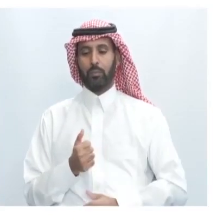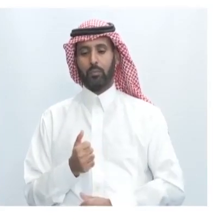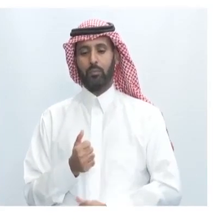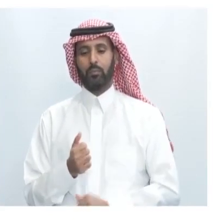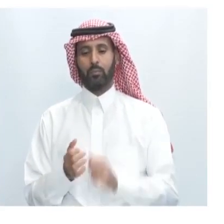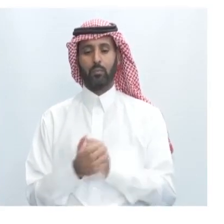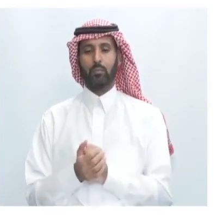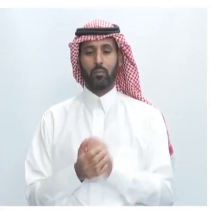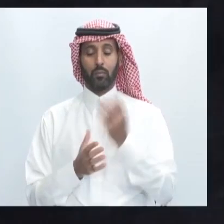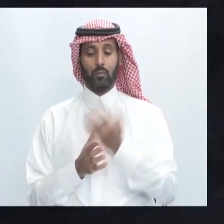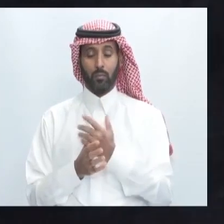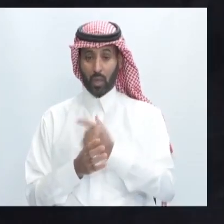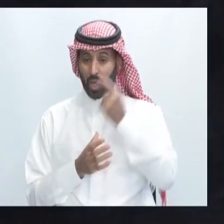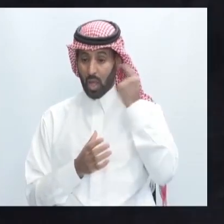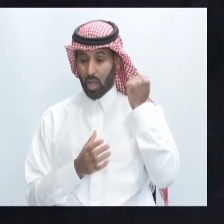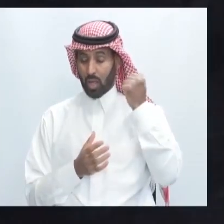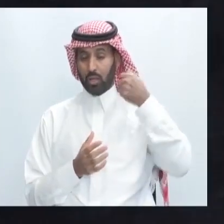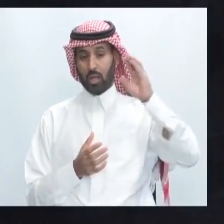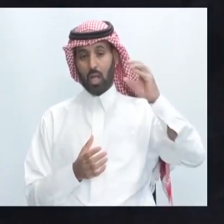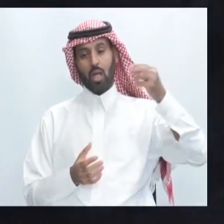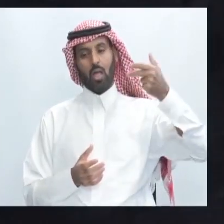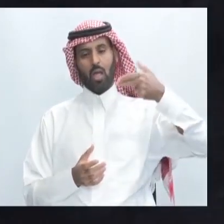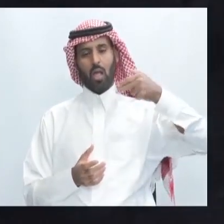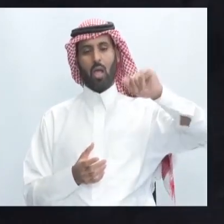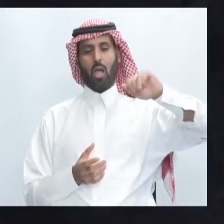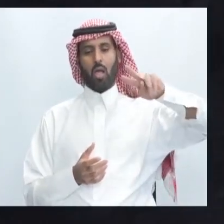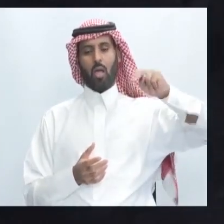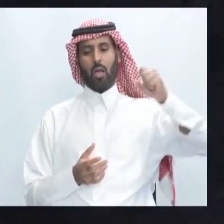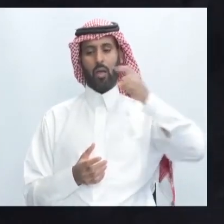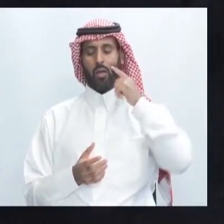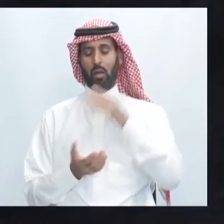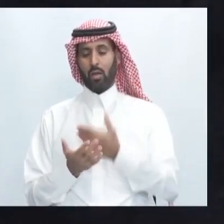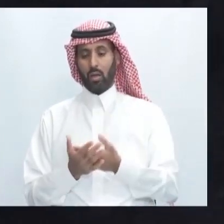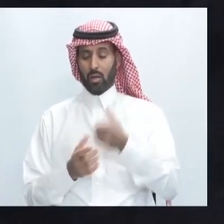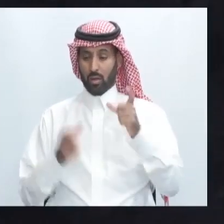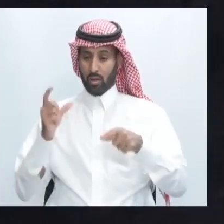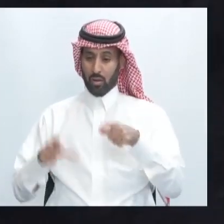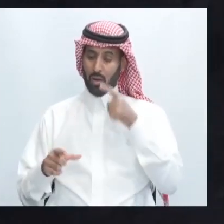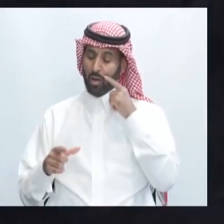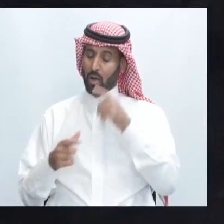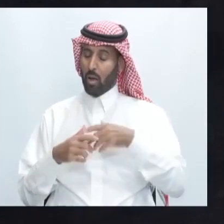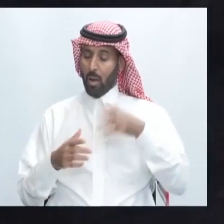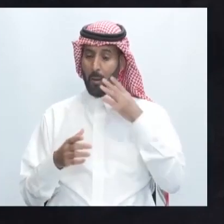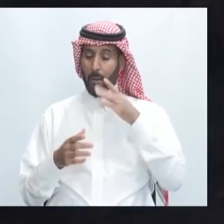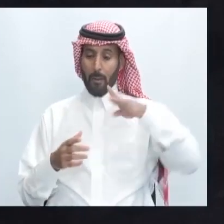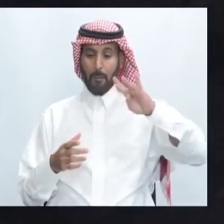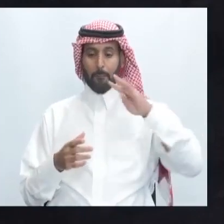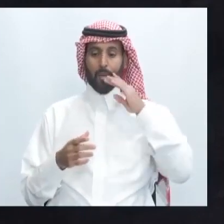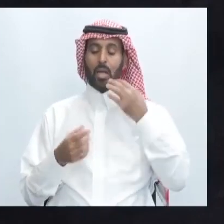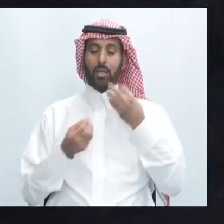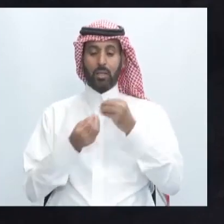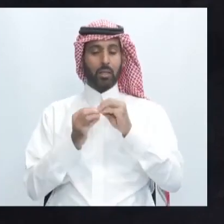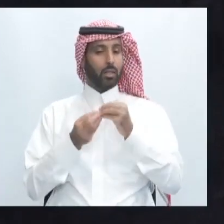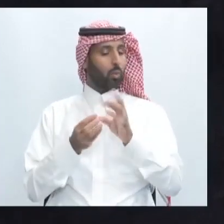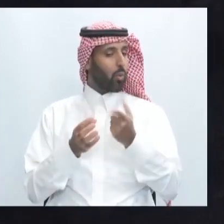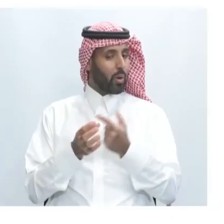red. So, because in Asia, especially in China, they wear white to funerals, In the wedding, the bride wears red.